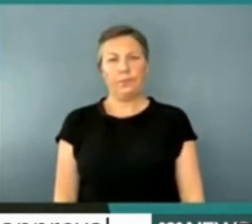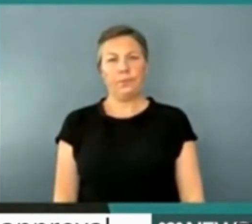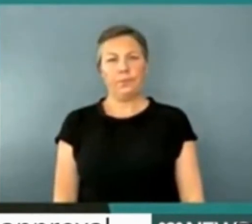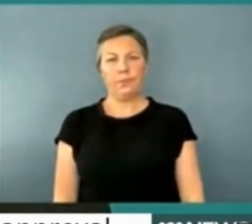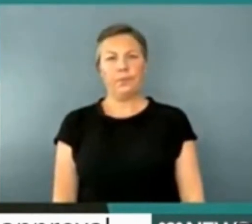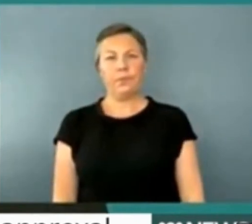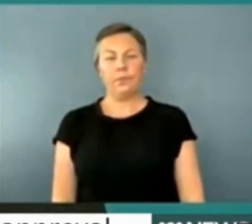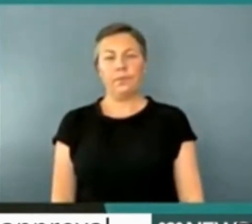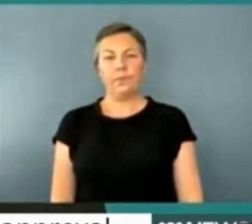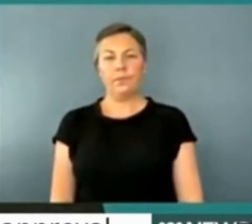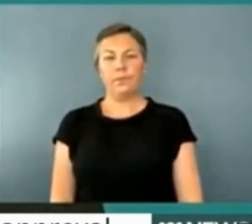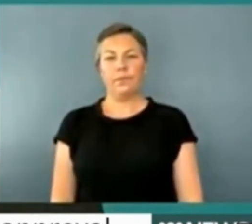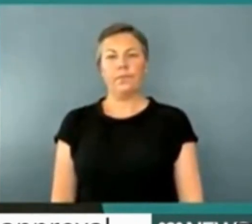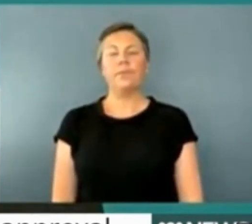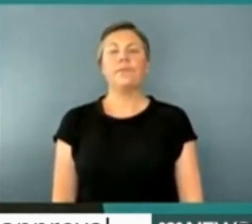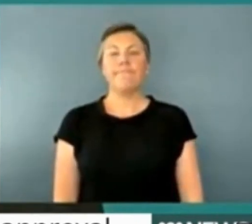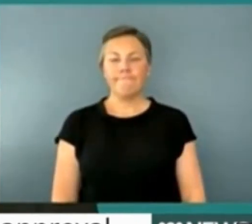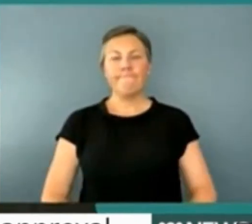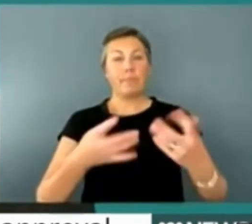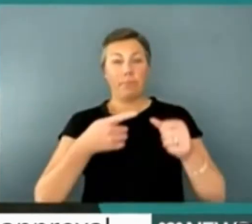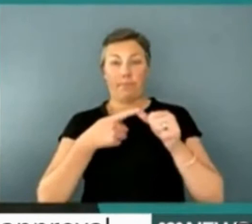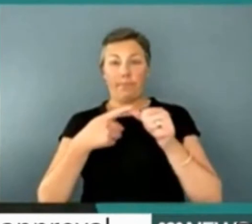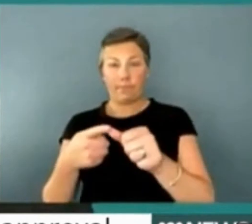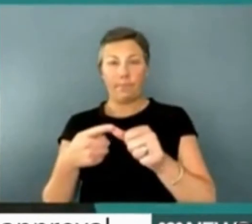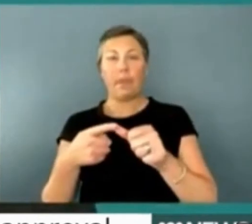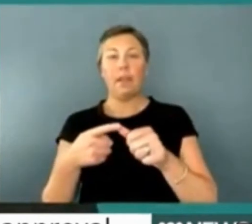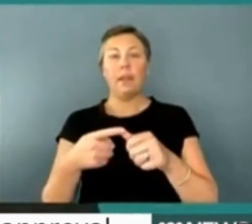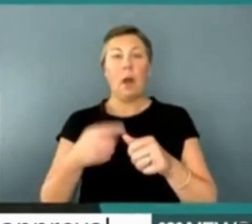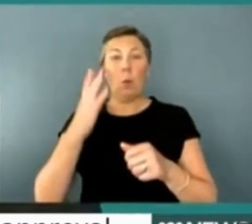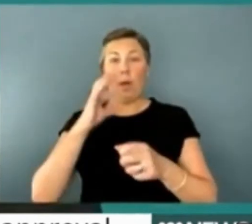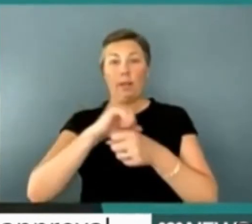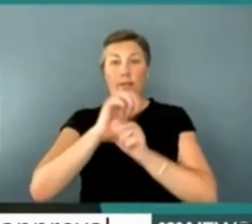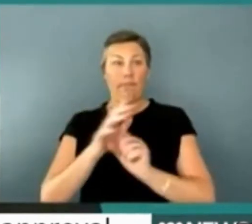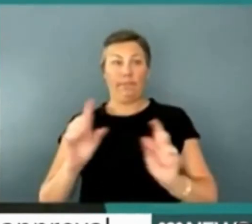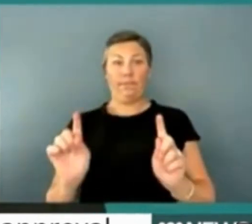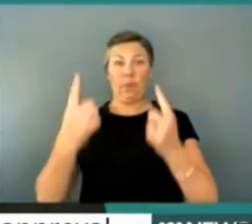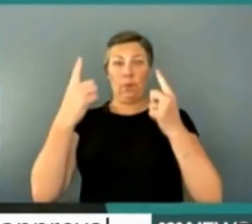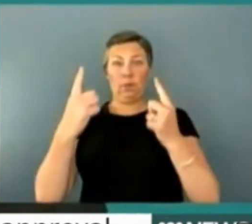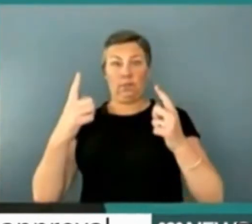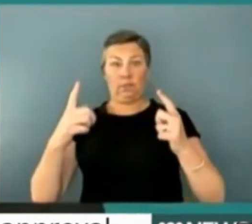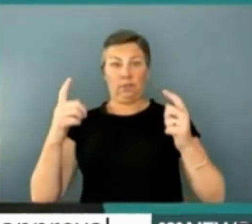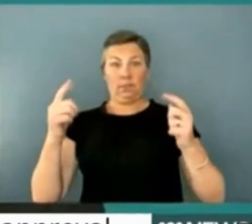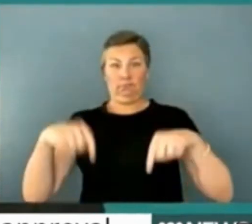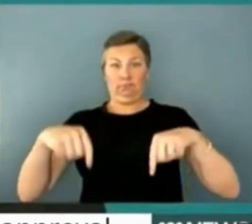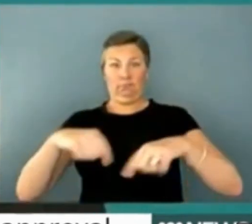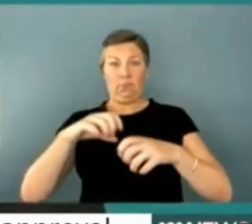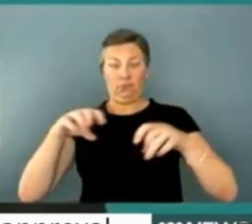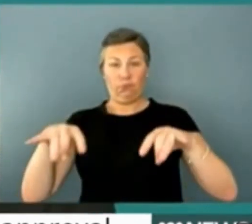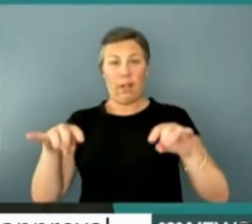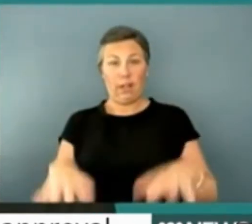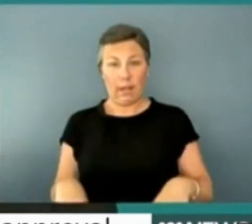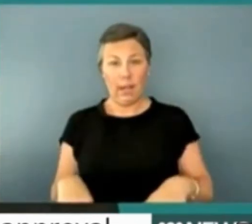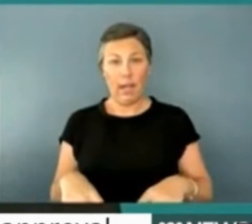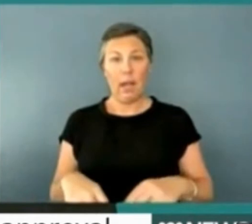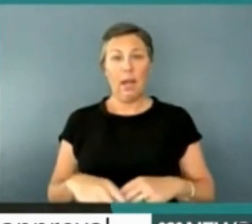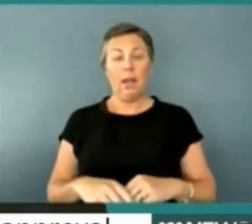early on in the pandemic, particularly to allow us to bring Australians home, also to keep our air bridge open for important freight, we did